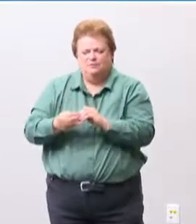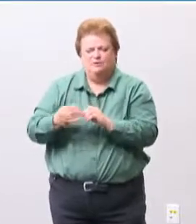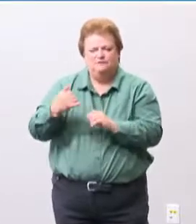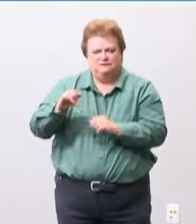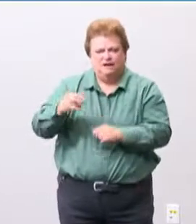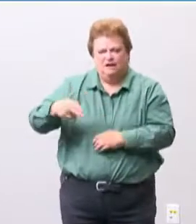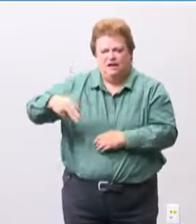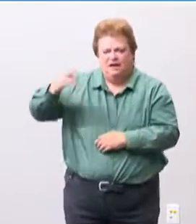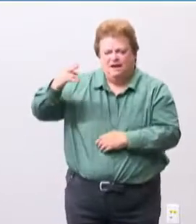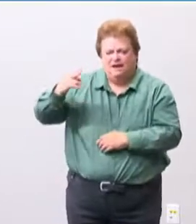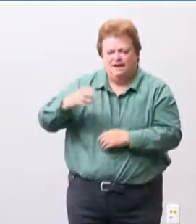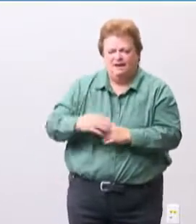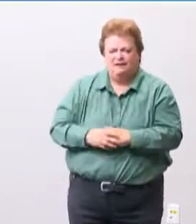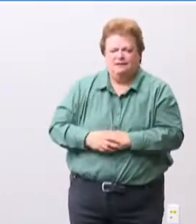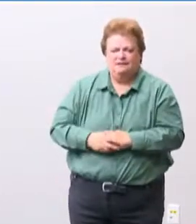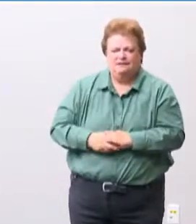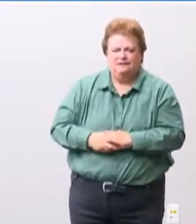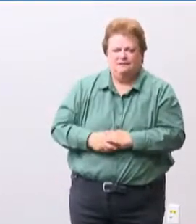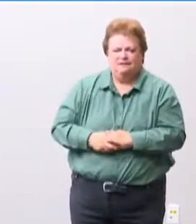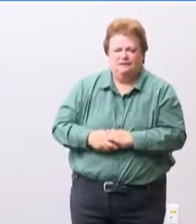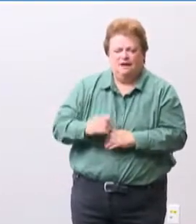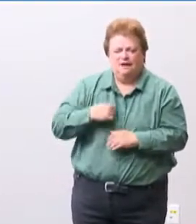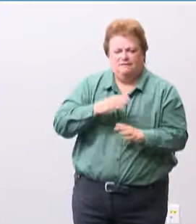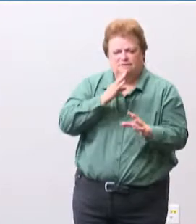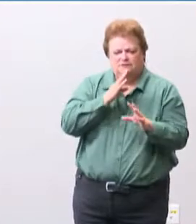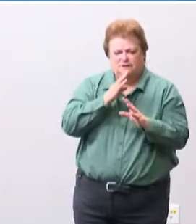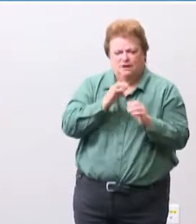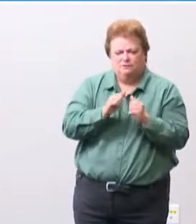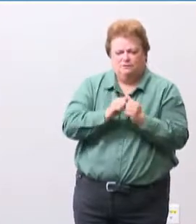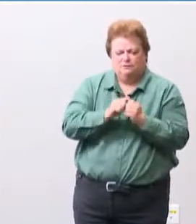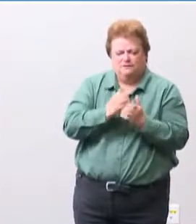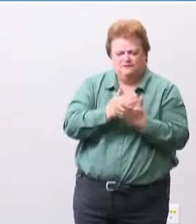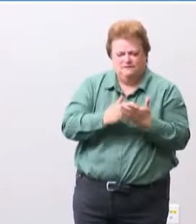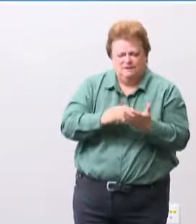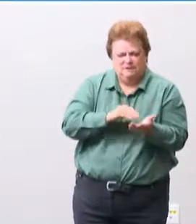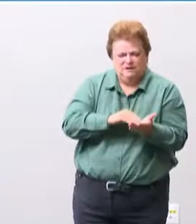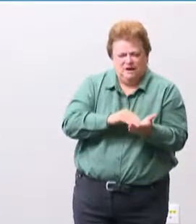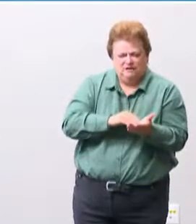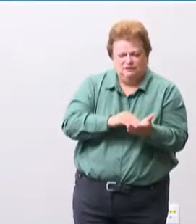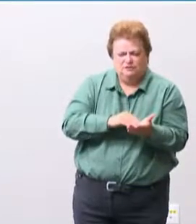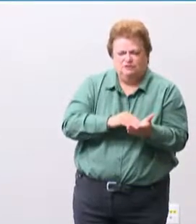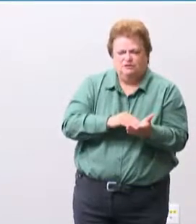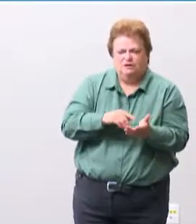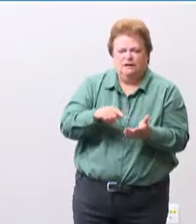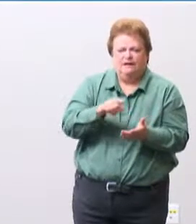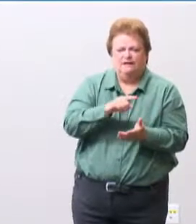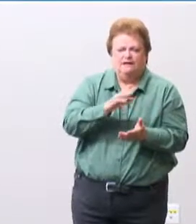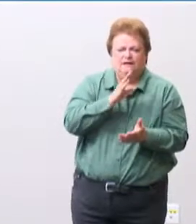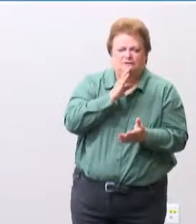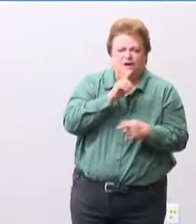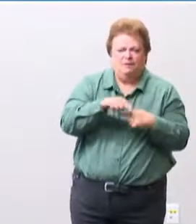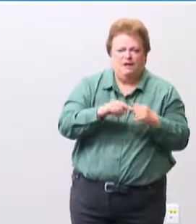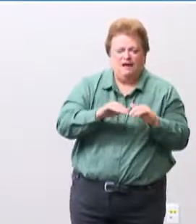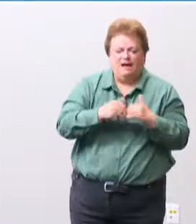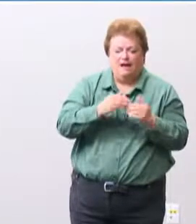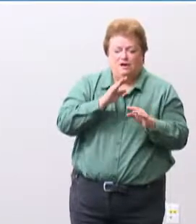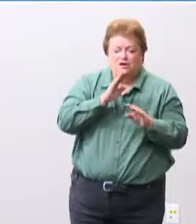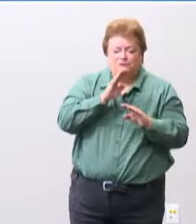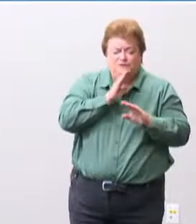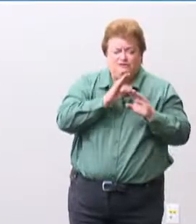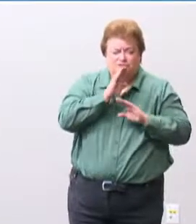high. I've spoken to a couple of doctors who just talk about how frustrating it is to have all the people in